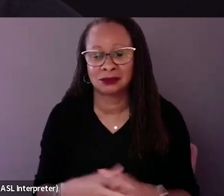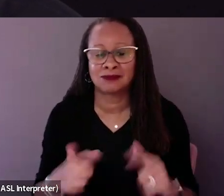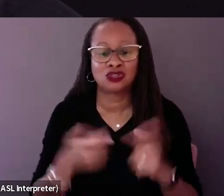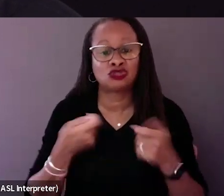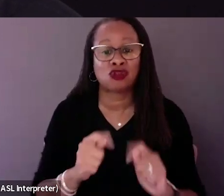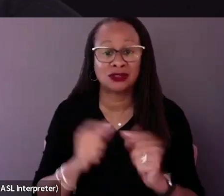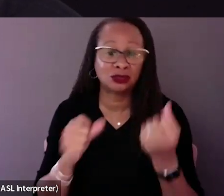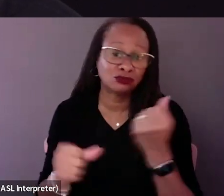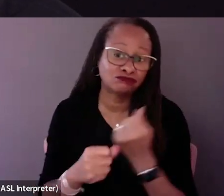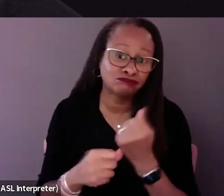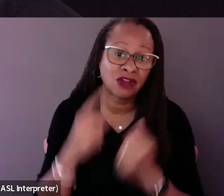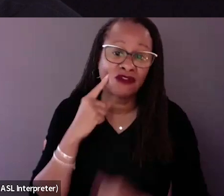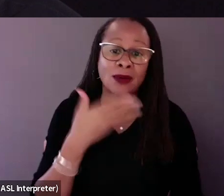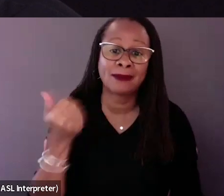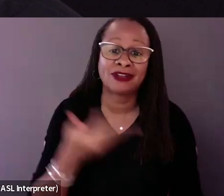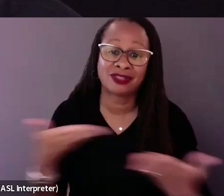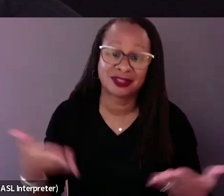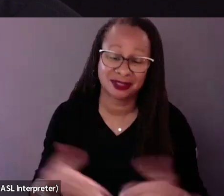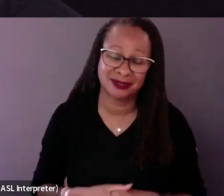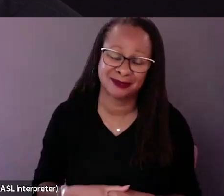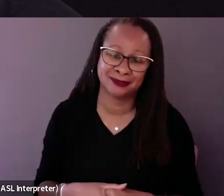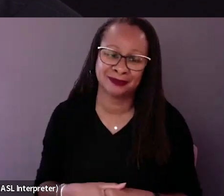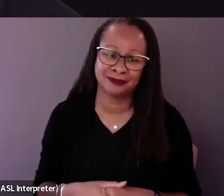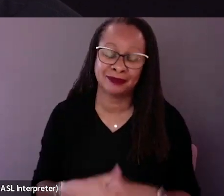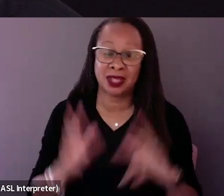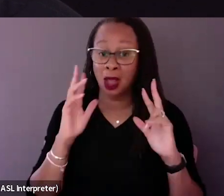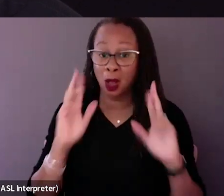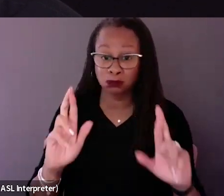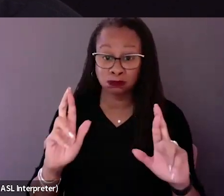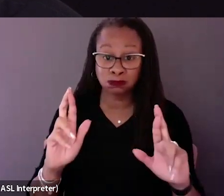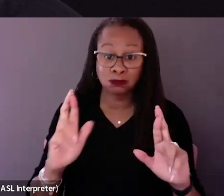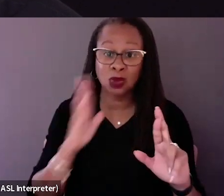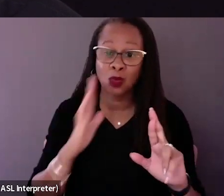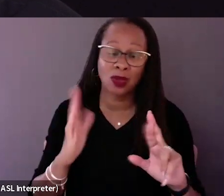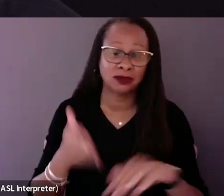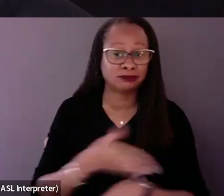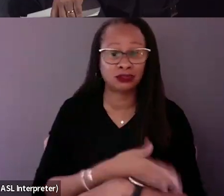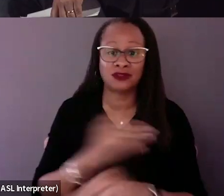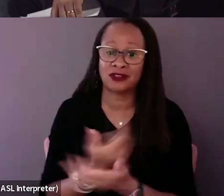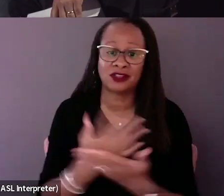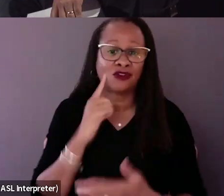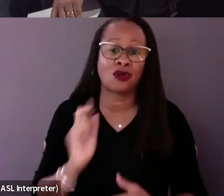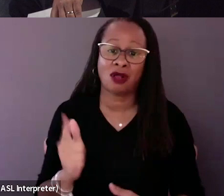to advocate for better things. And hopefully that makes things better for all of us.